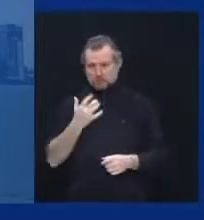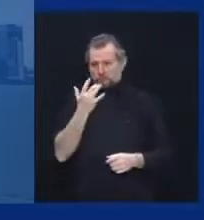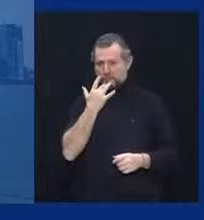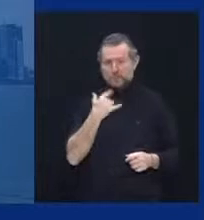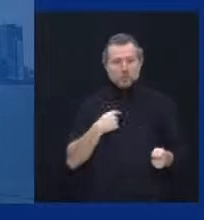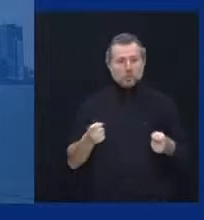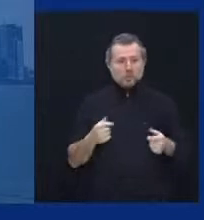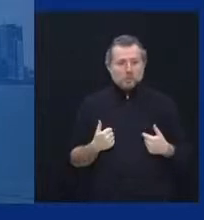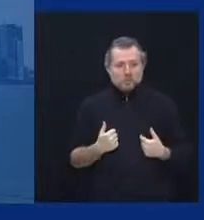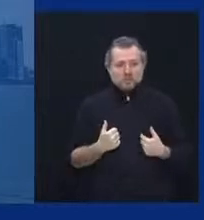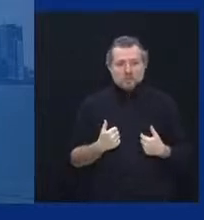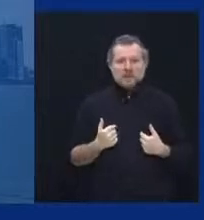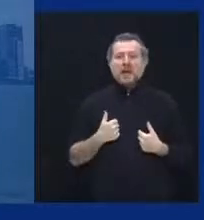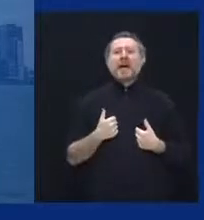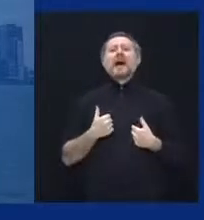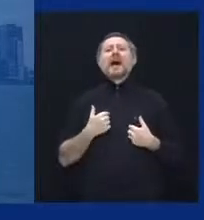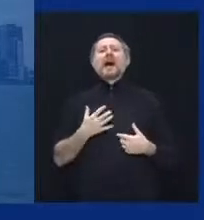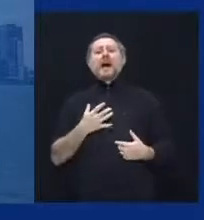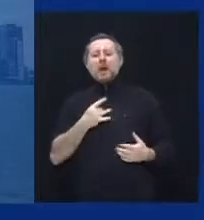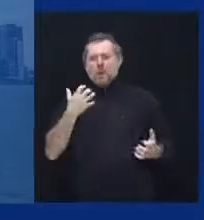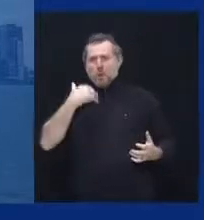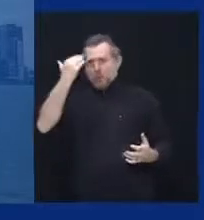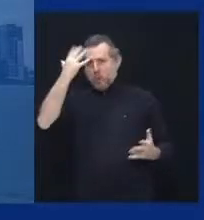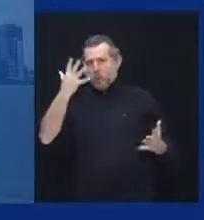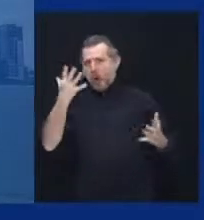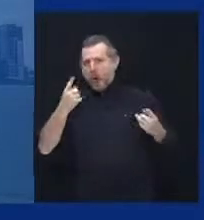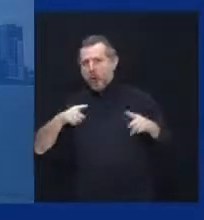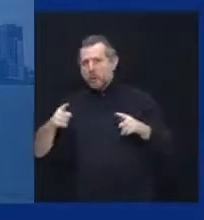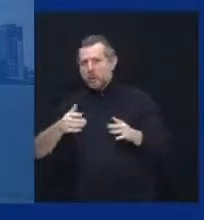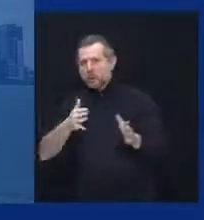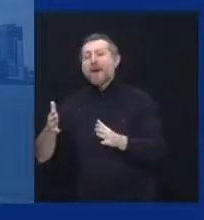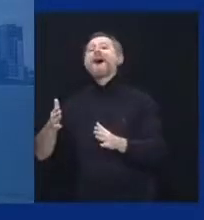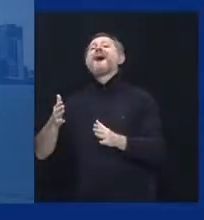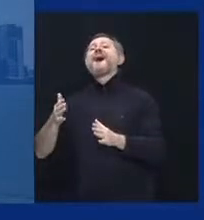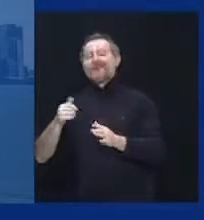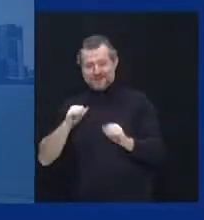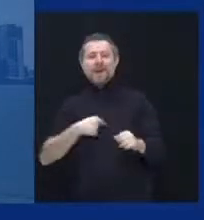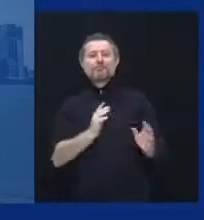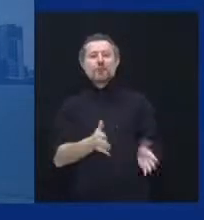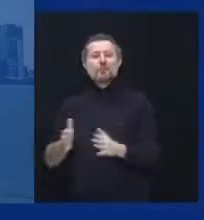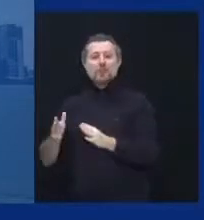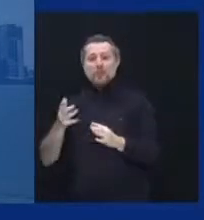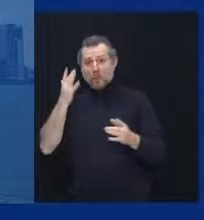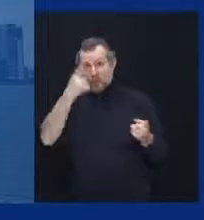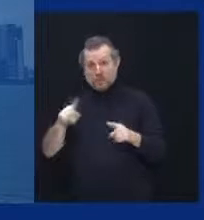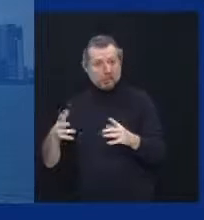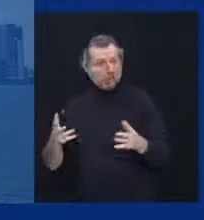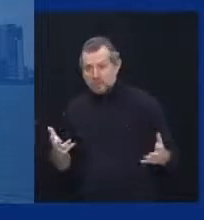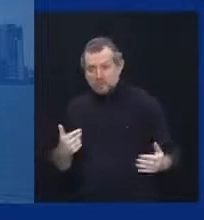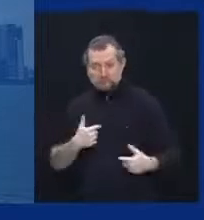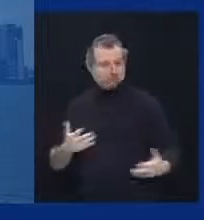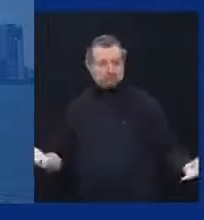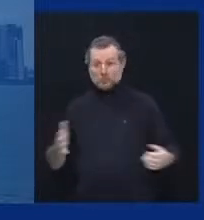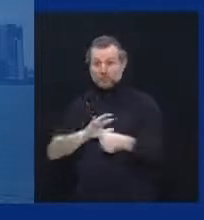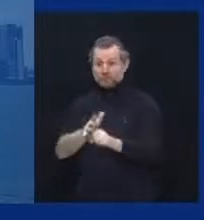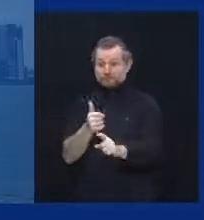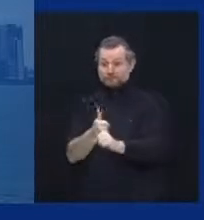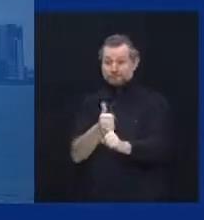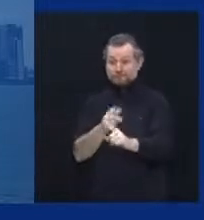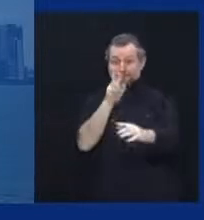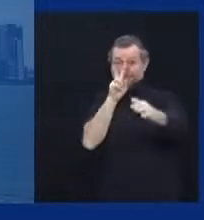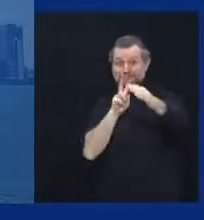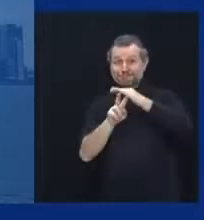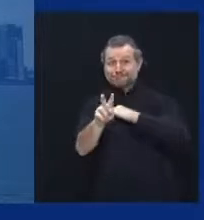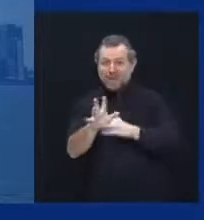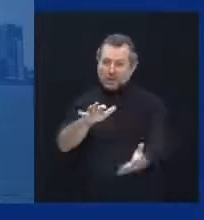like to know what's coming down the road so I can prepare. This is a situation where nobody knows what's coming down the road. Nobody